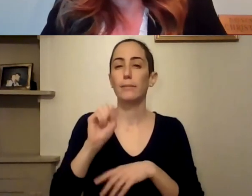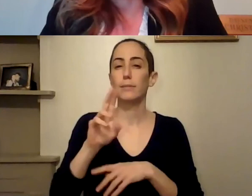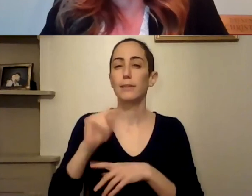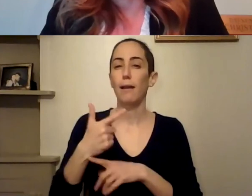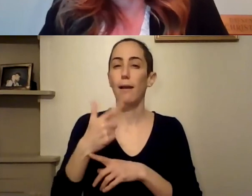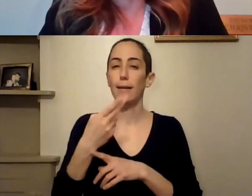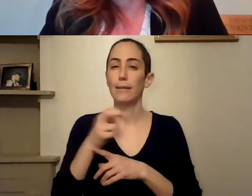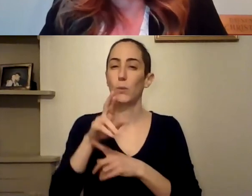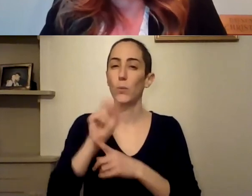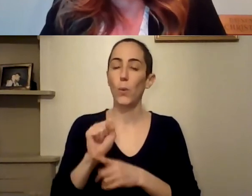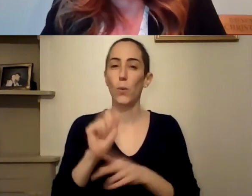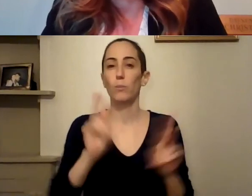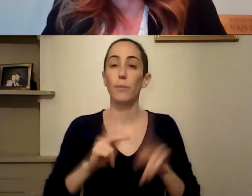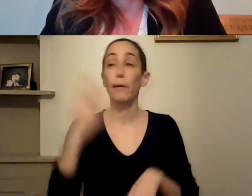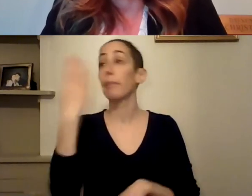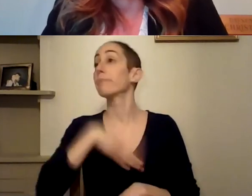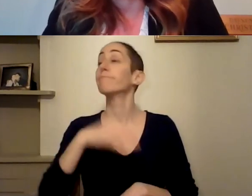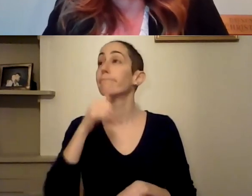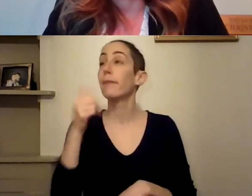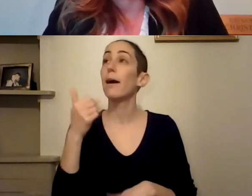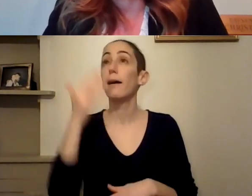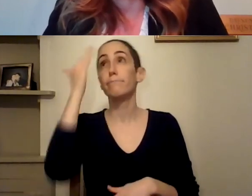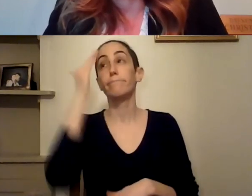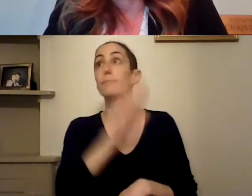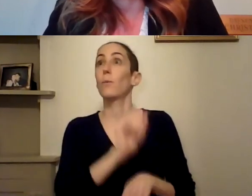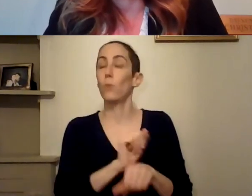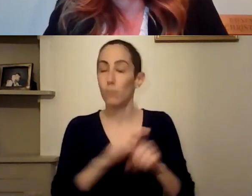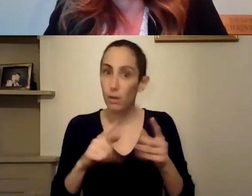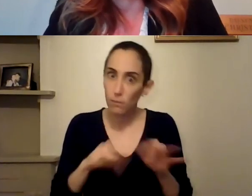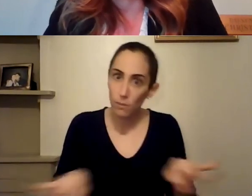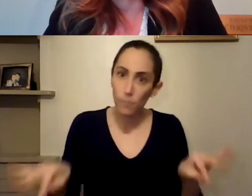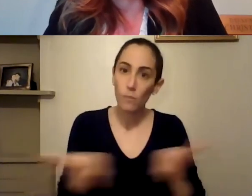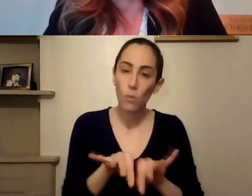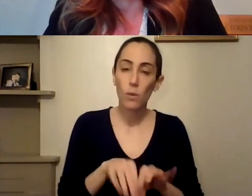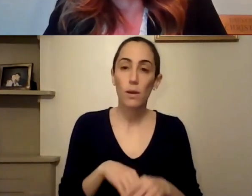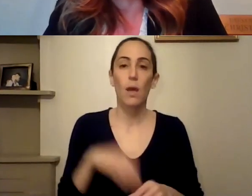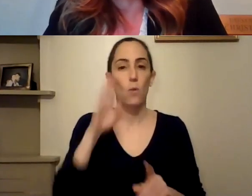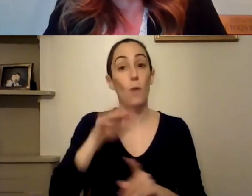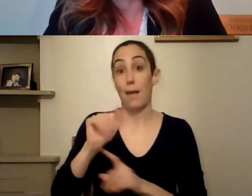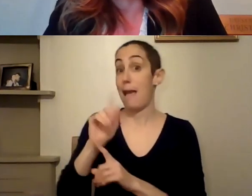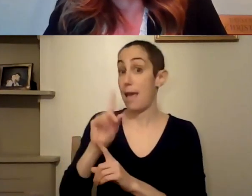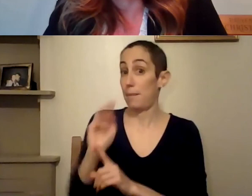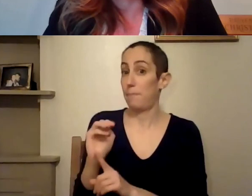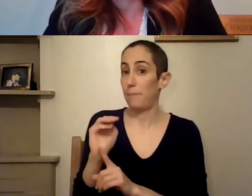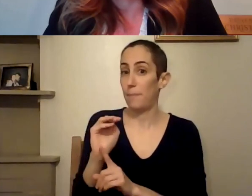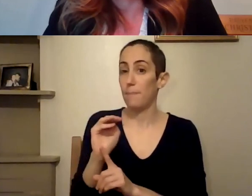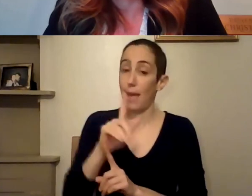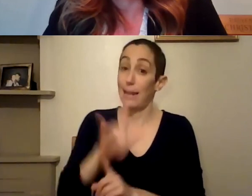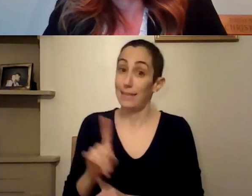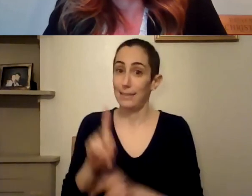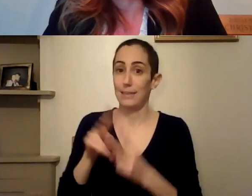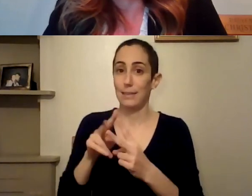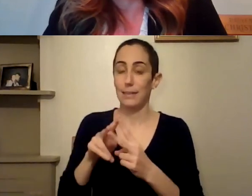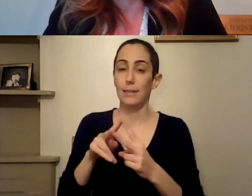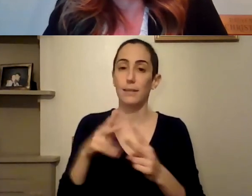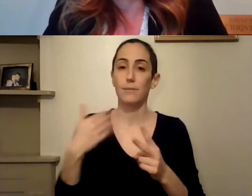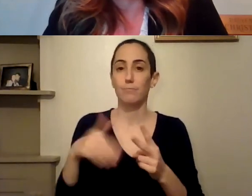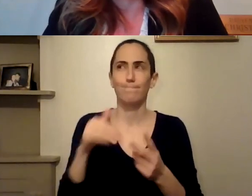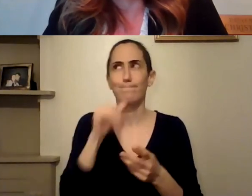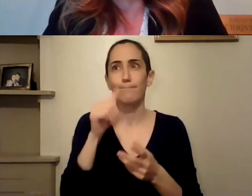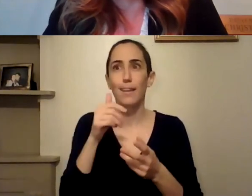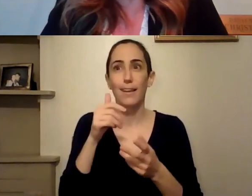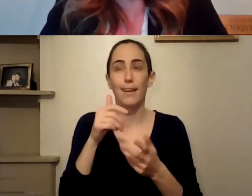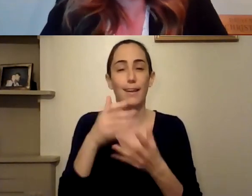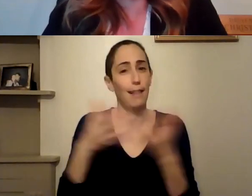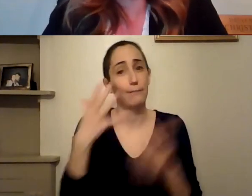I know that I can say that Adam and Liz get very little sleep